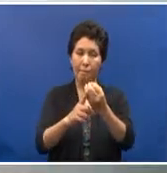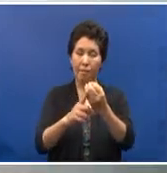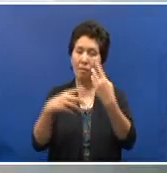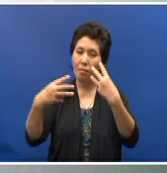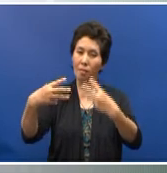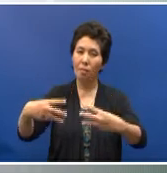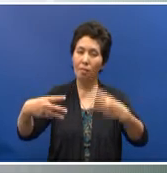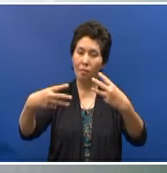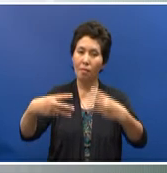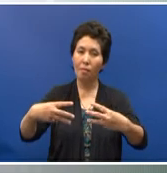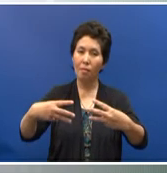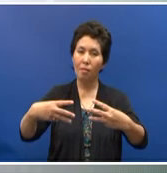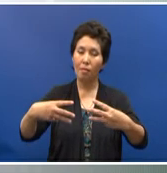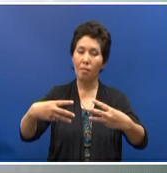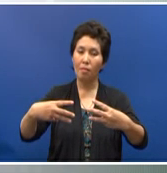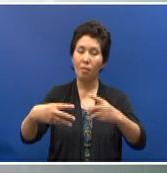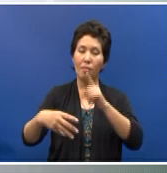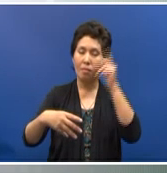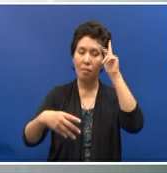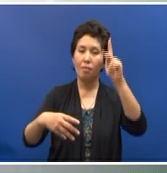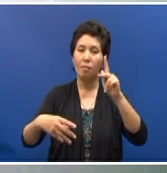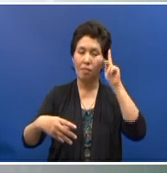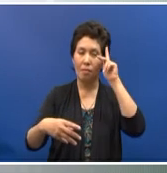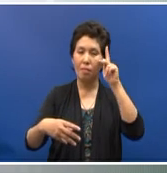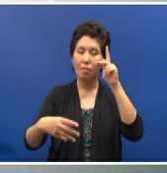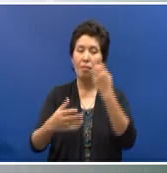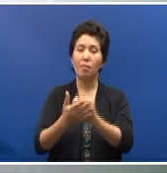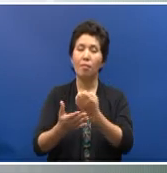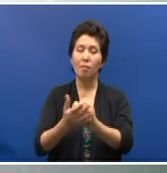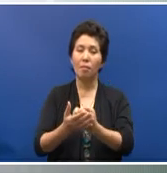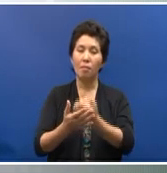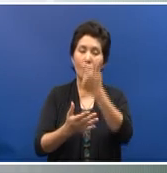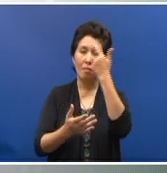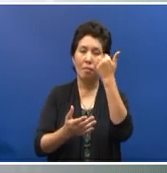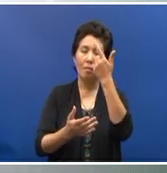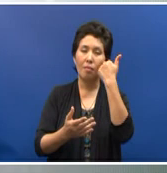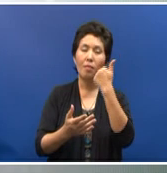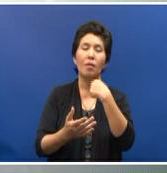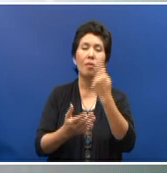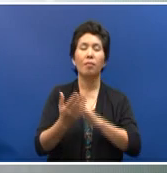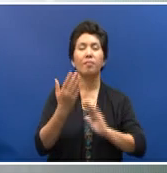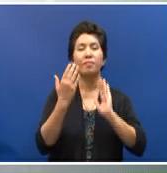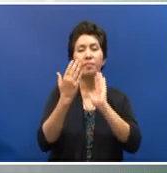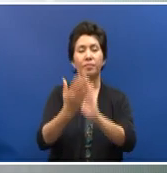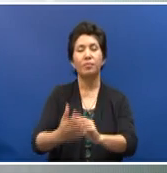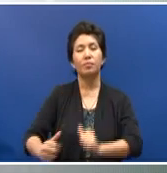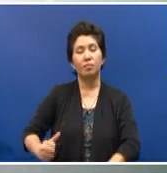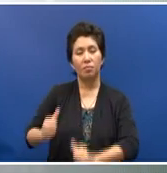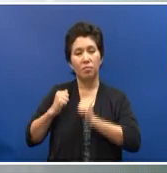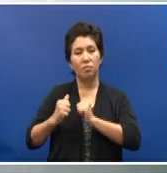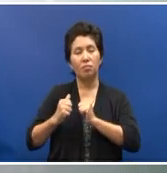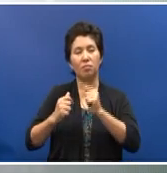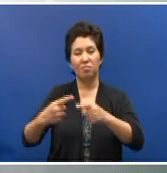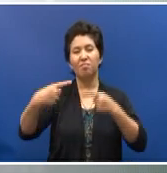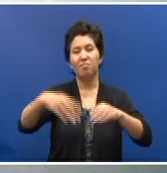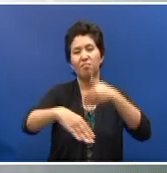are waged primarily for political or economic reasons, those who commit their soldiers to battle